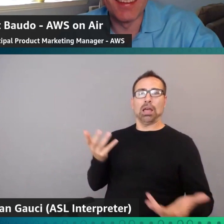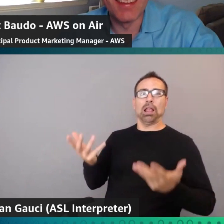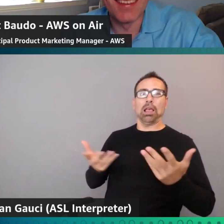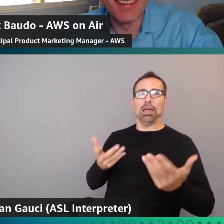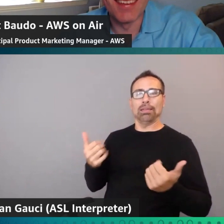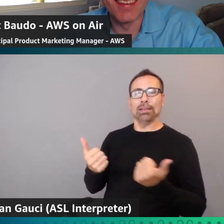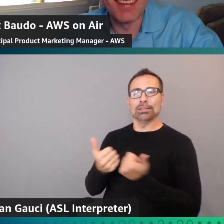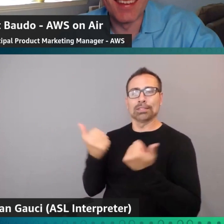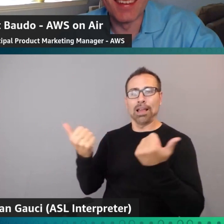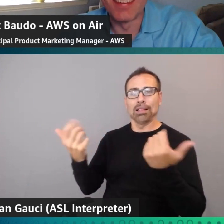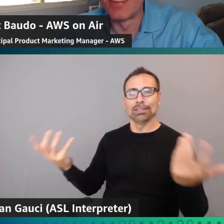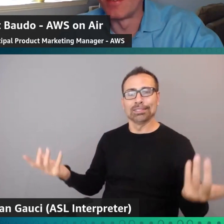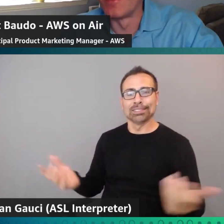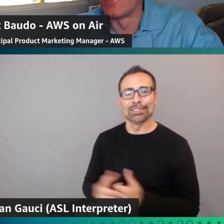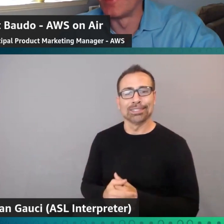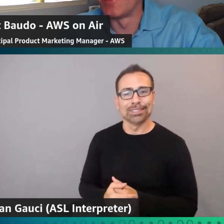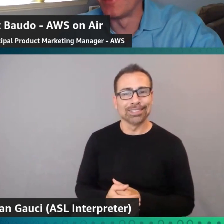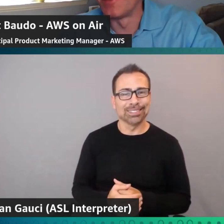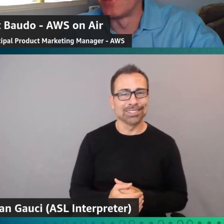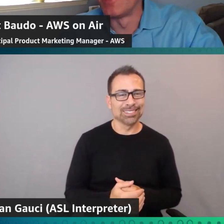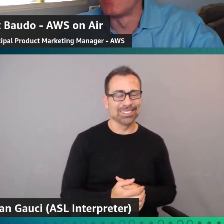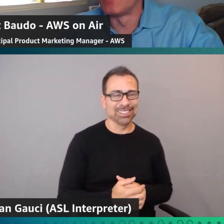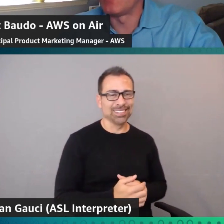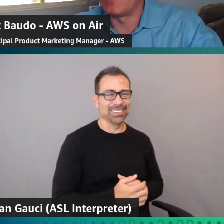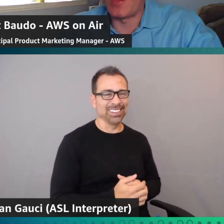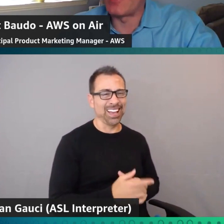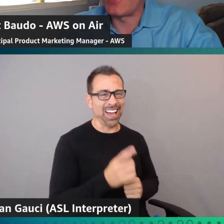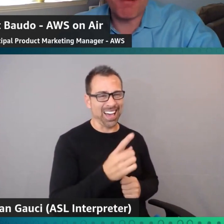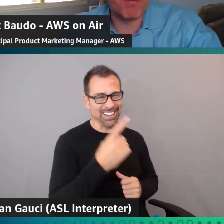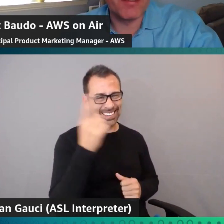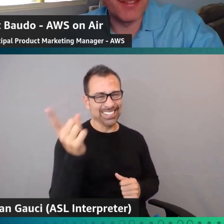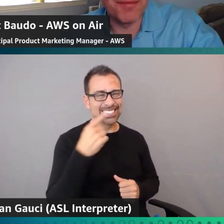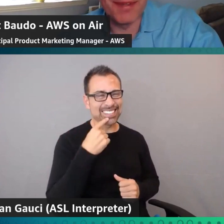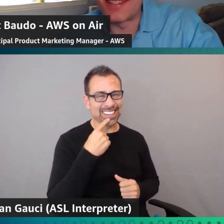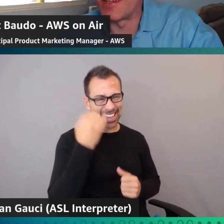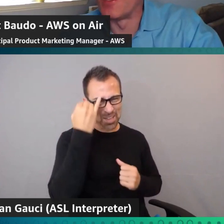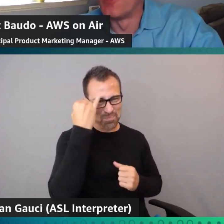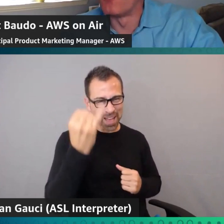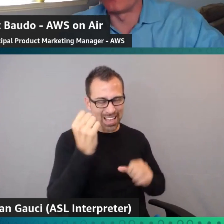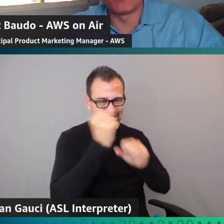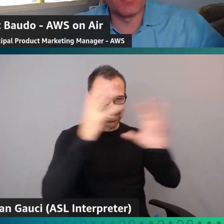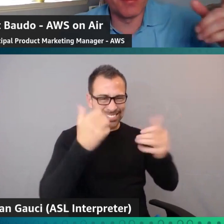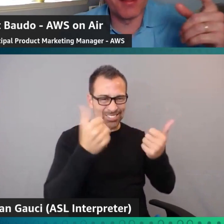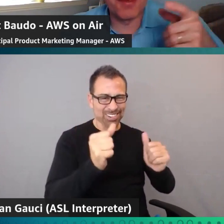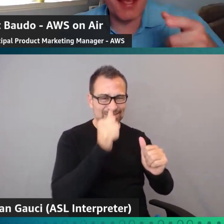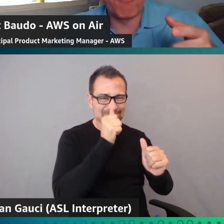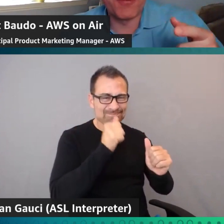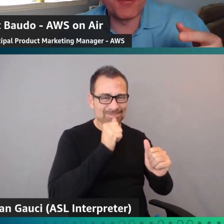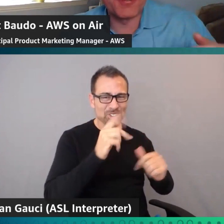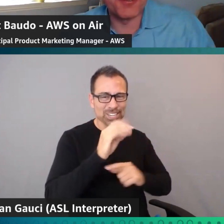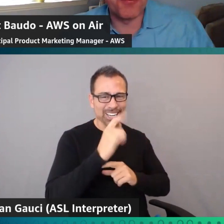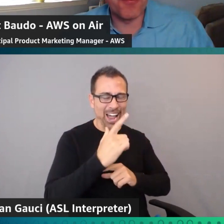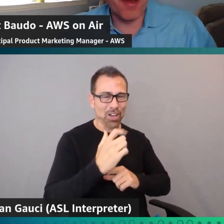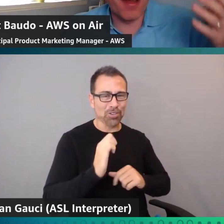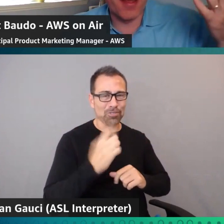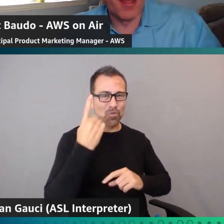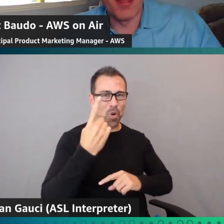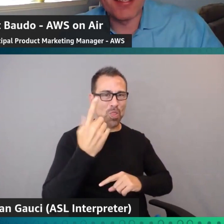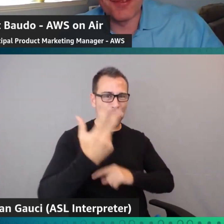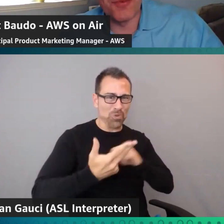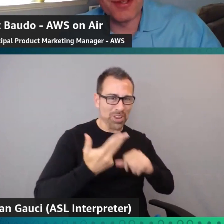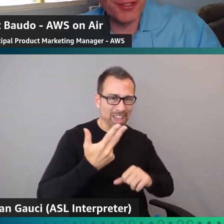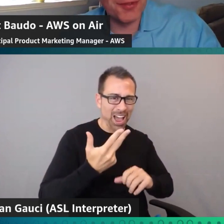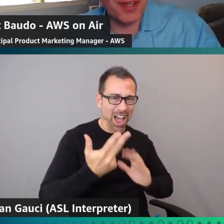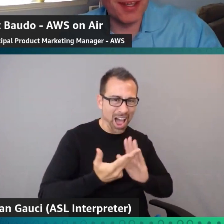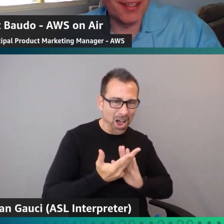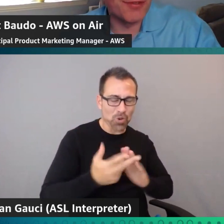having to deal with Kyle for the next 3 hours. Now that part's no big deal. Well, So- without further ado,